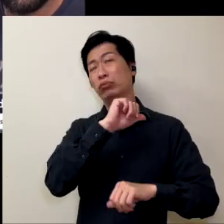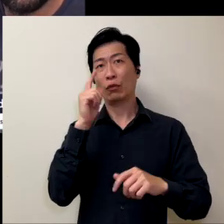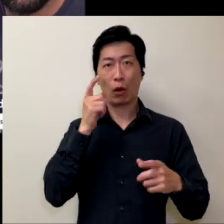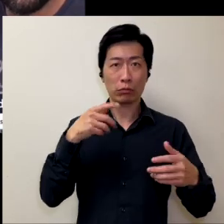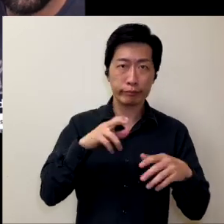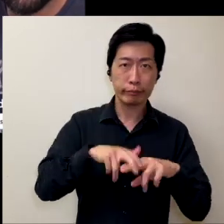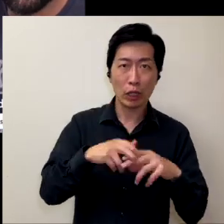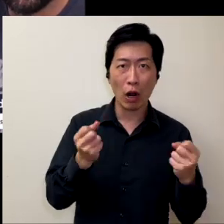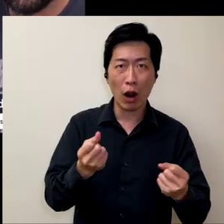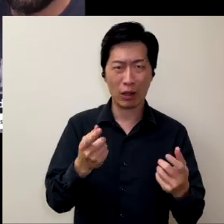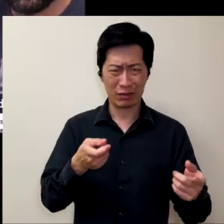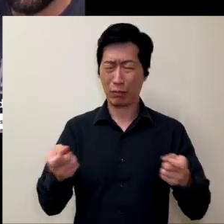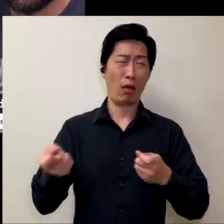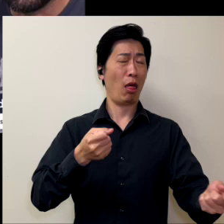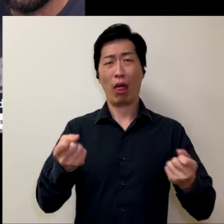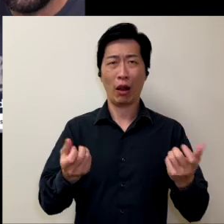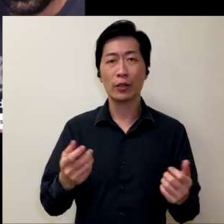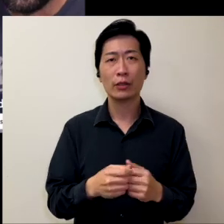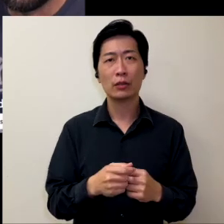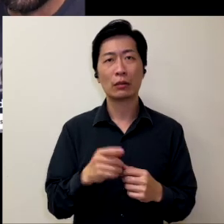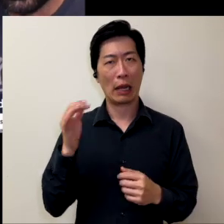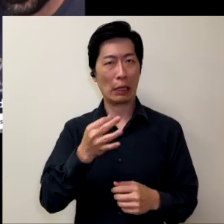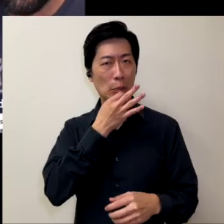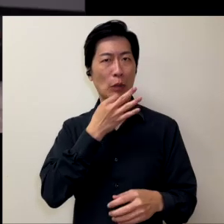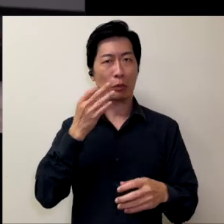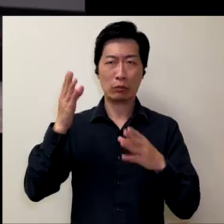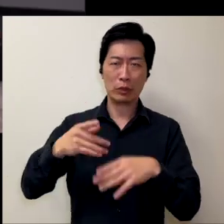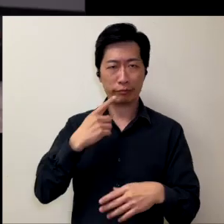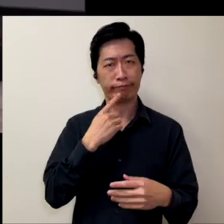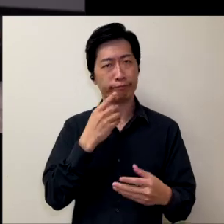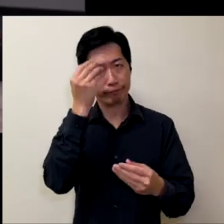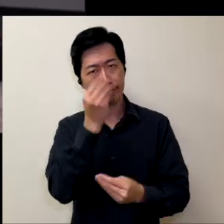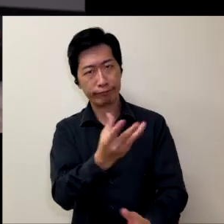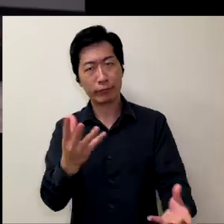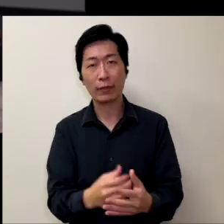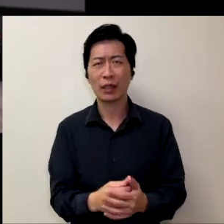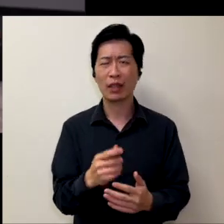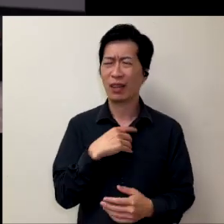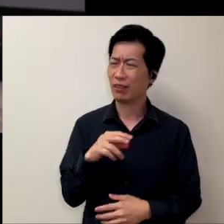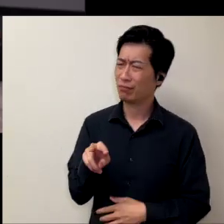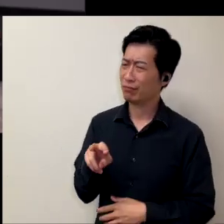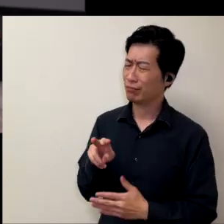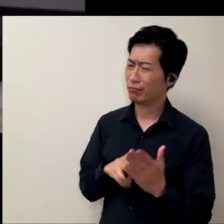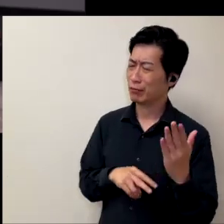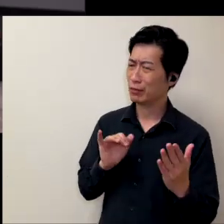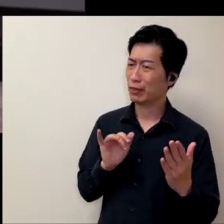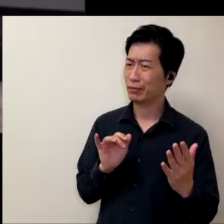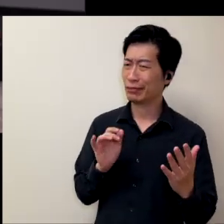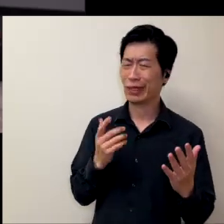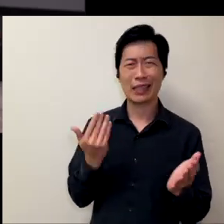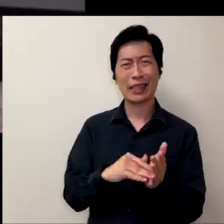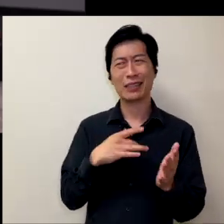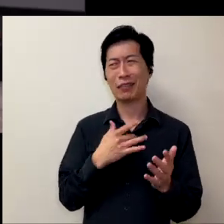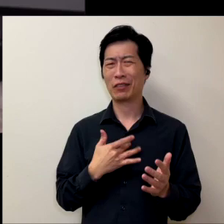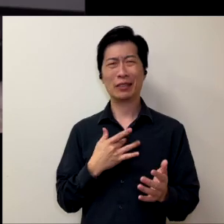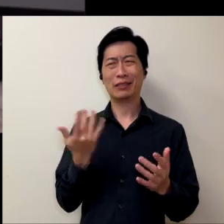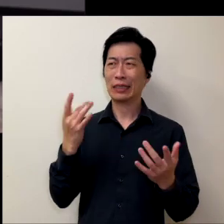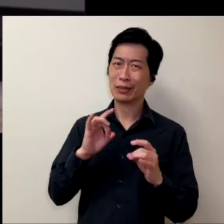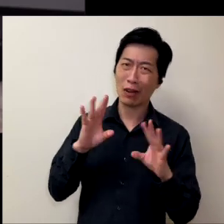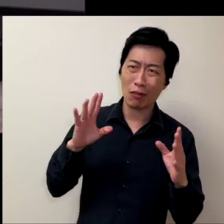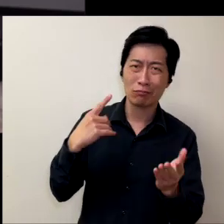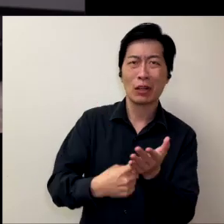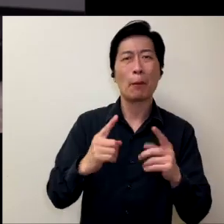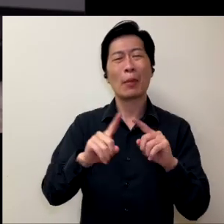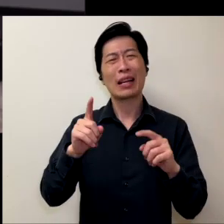his ability to maintain control of the car, experts say. Now, what I find very interesting about the story, unfortunately, again, this is a terrible thing to talk about,